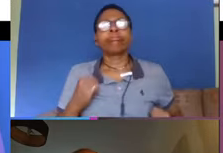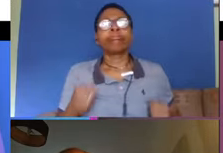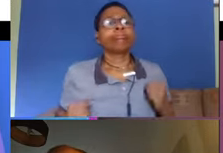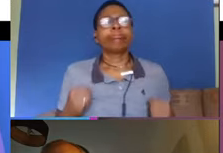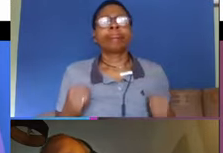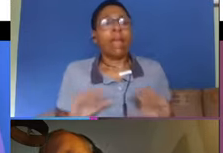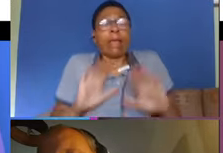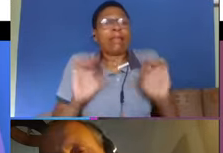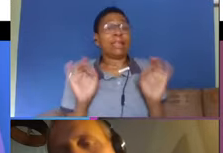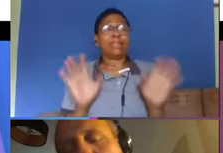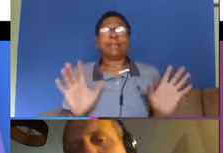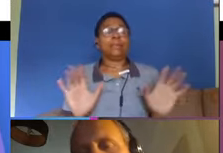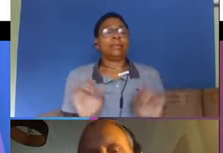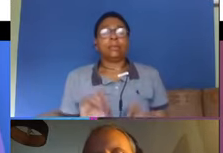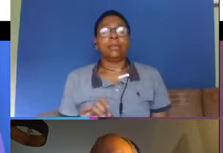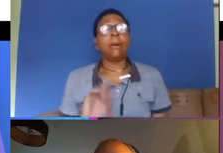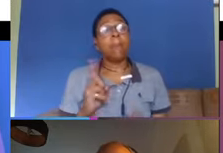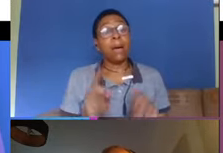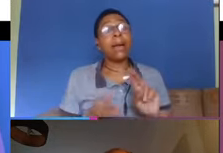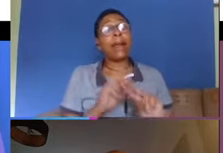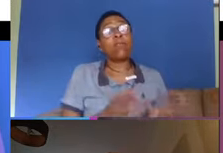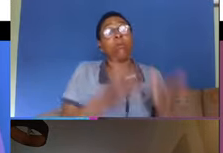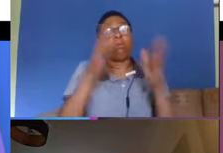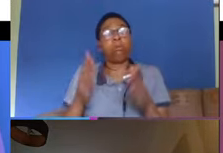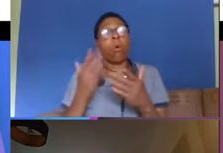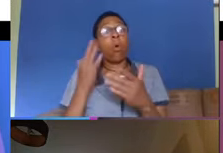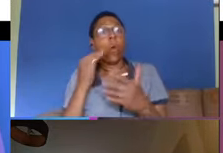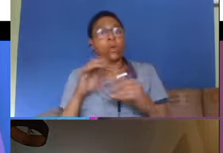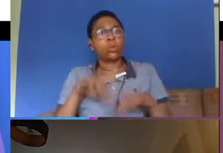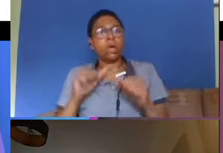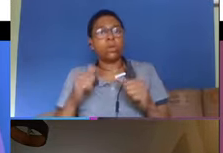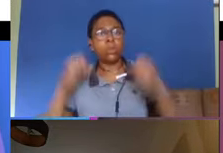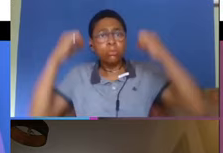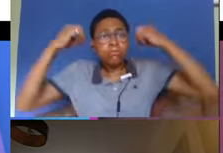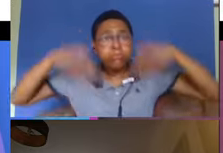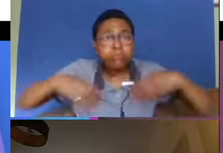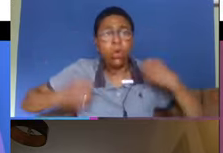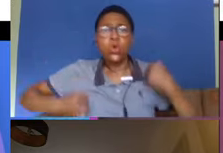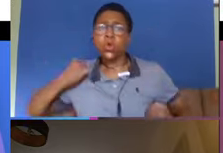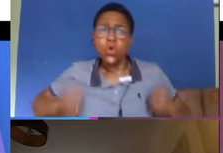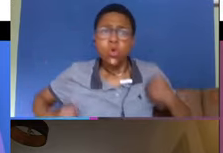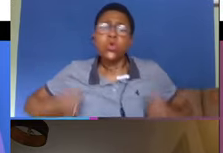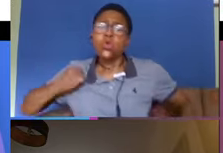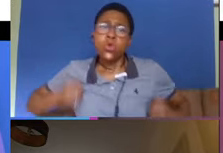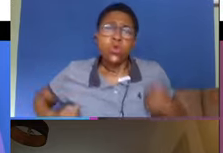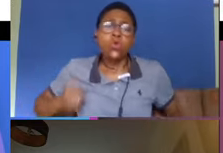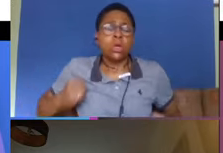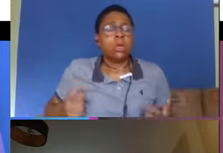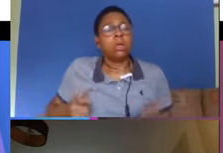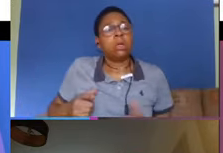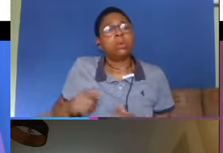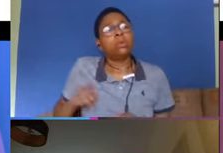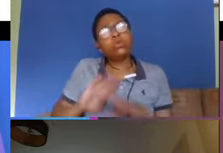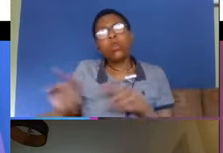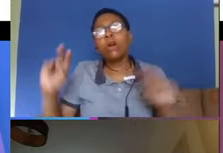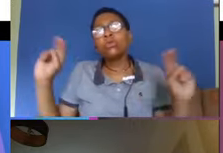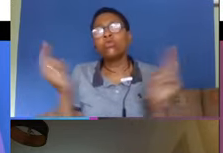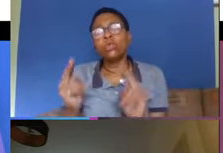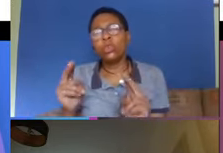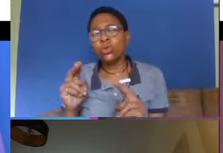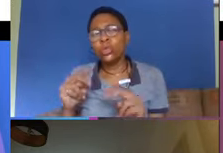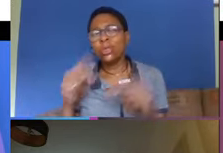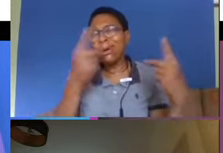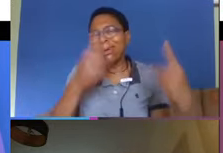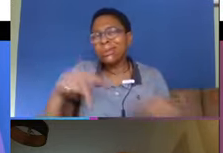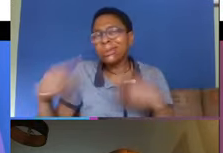that. But if we go into the high intensity part, we think about trying to reduce the amount of dance time in those